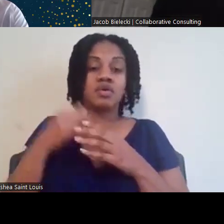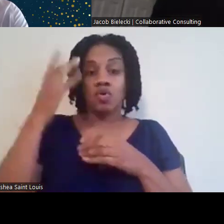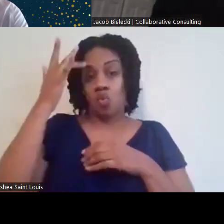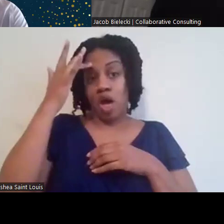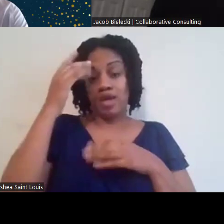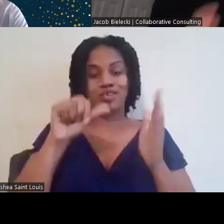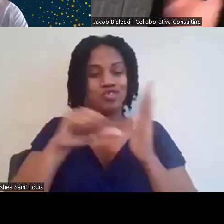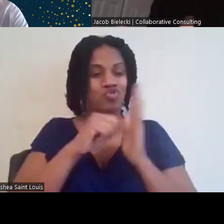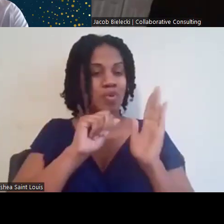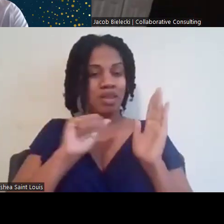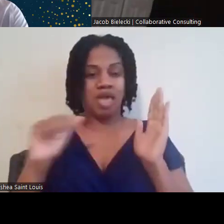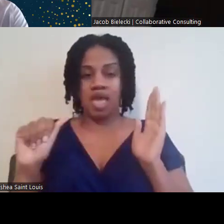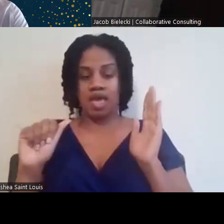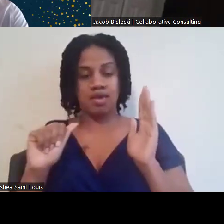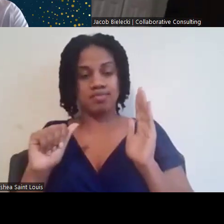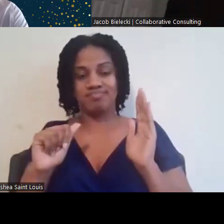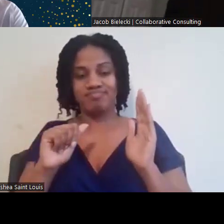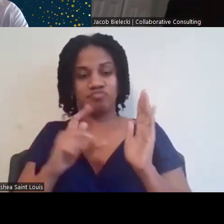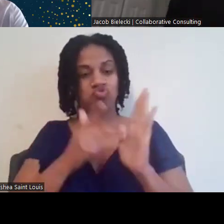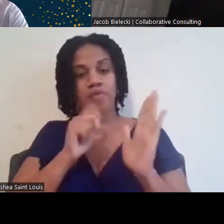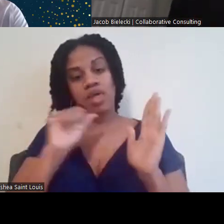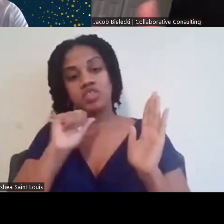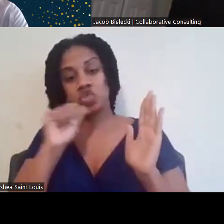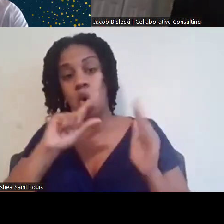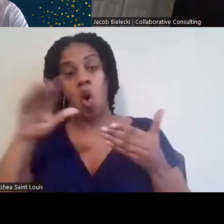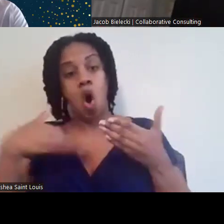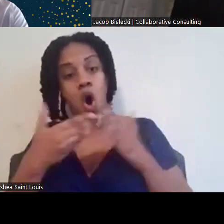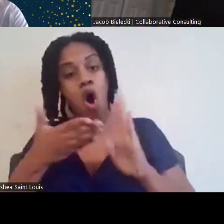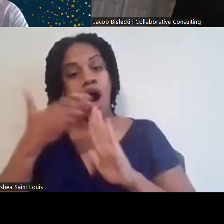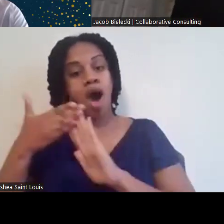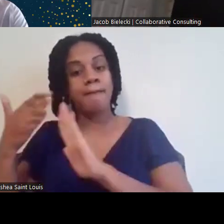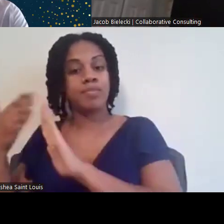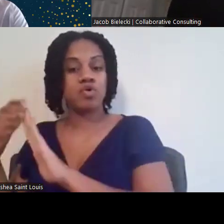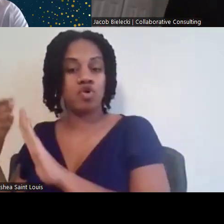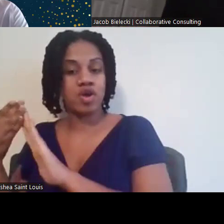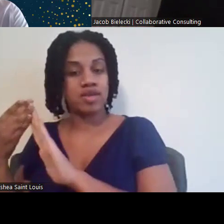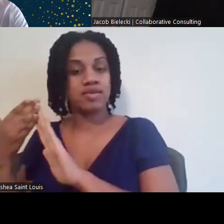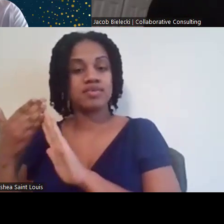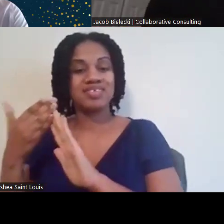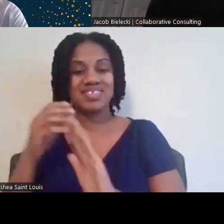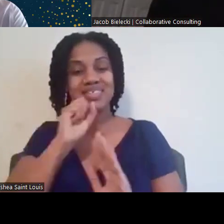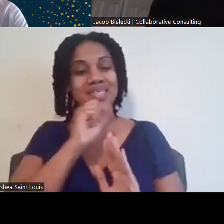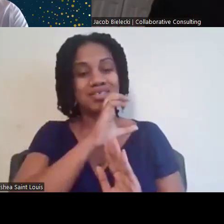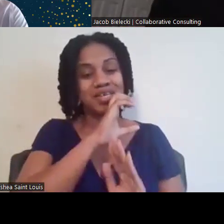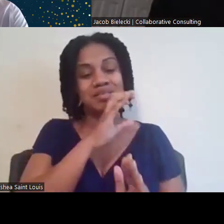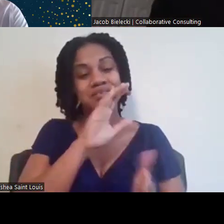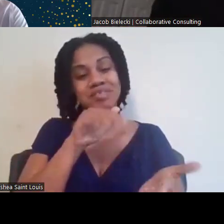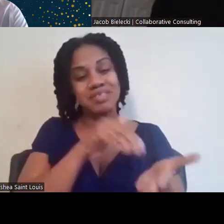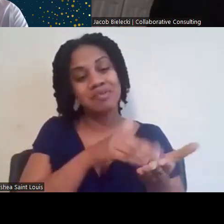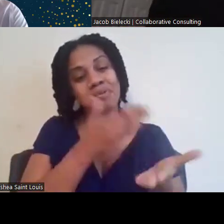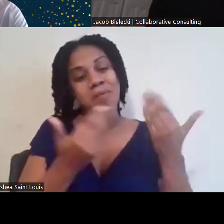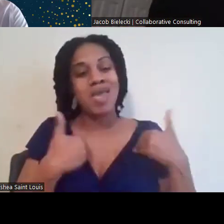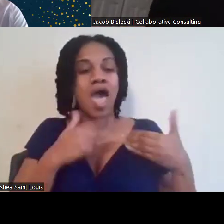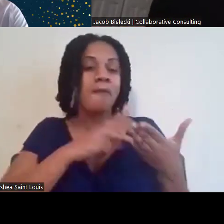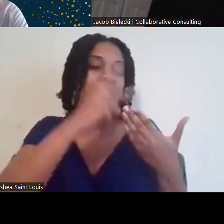don't AAAs don't all operate, a lot of them, or they don't operate senior centers. They might have programs and services